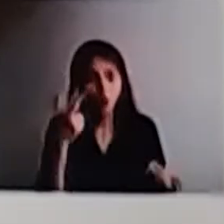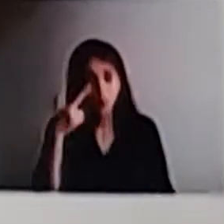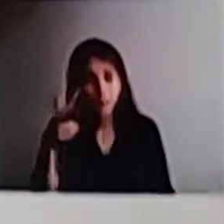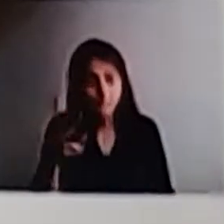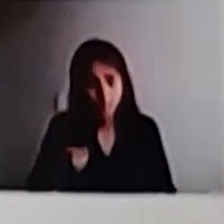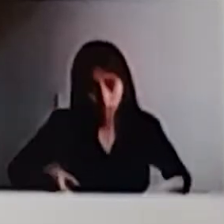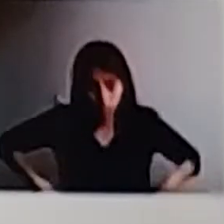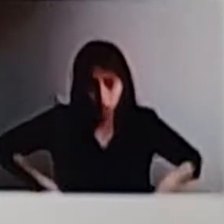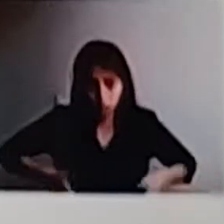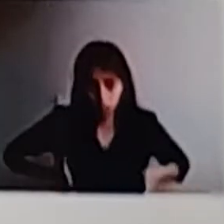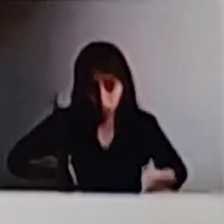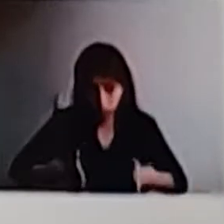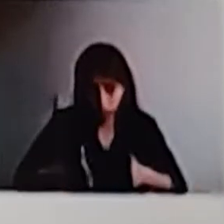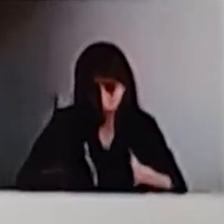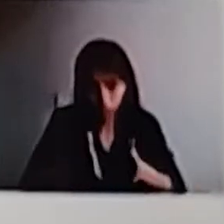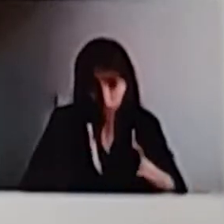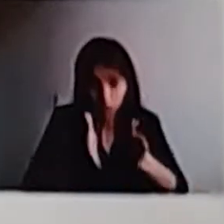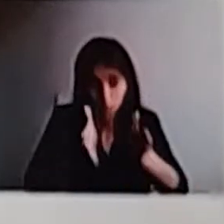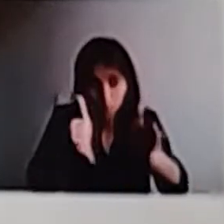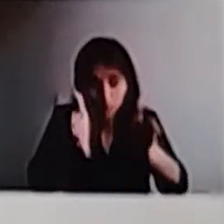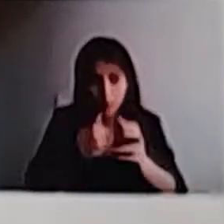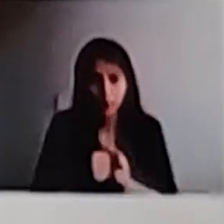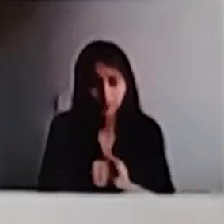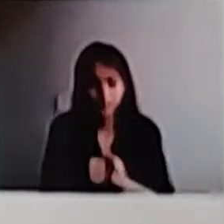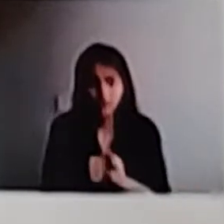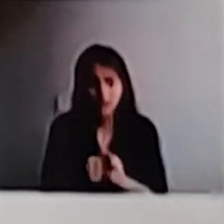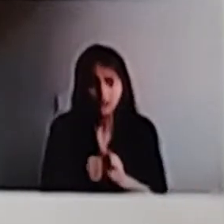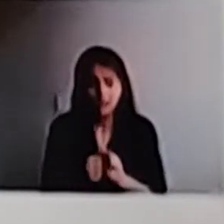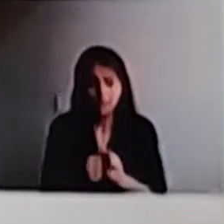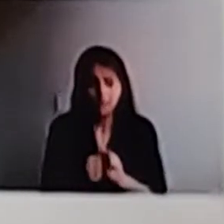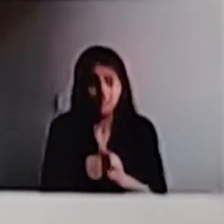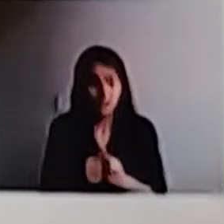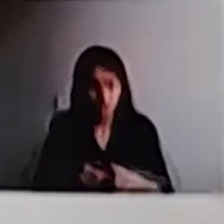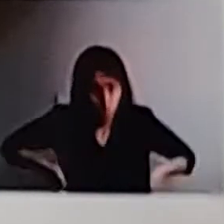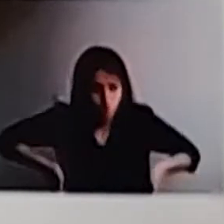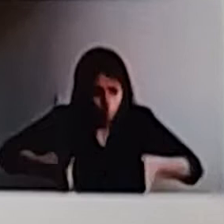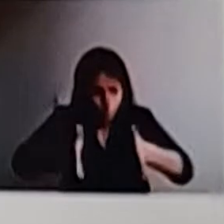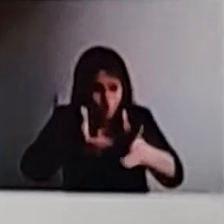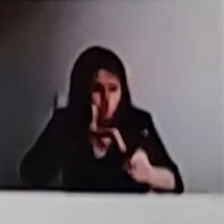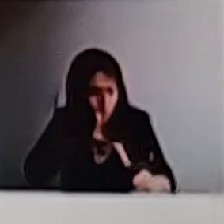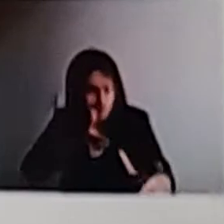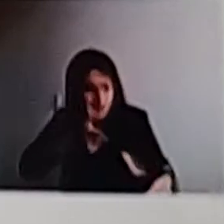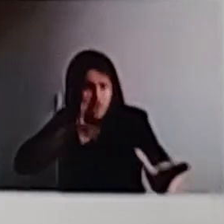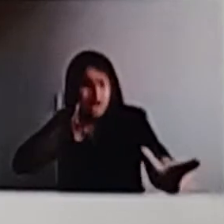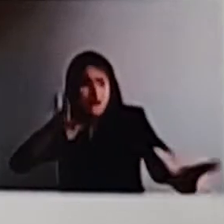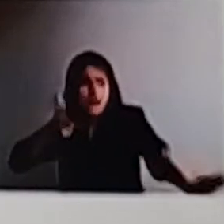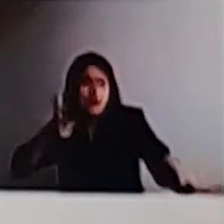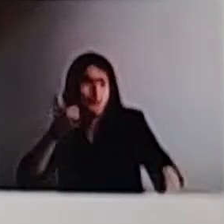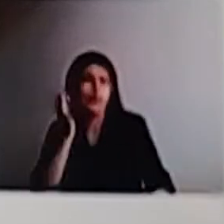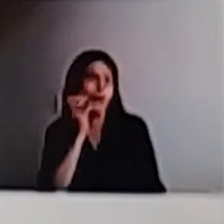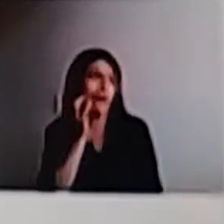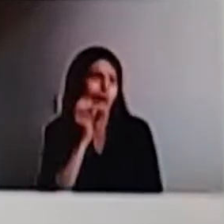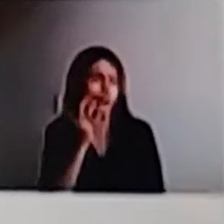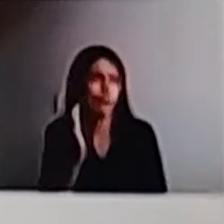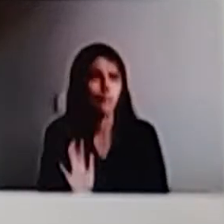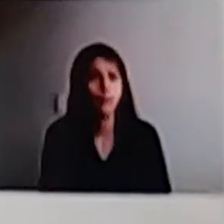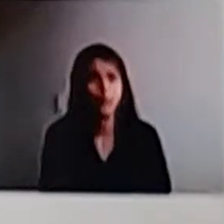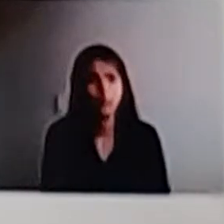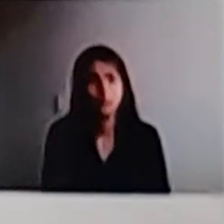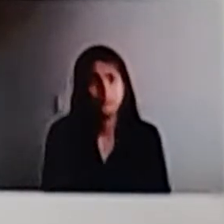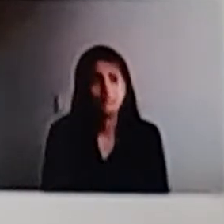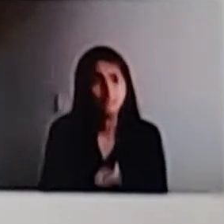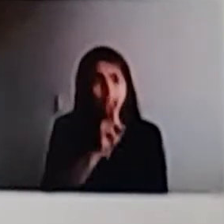for example more than 15 meter, then it should be, the corridor should be not less